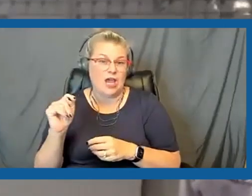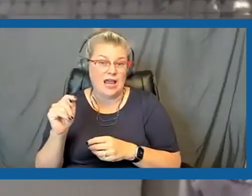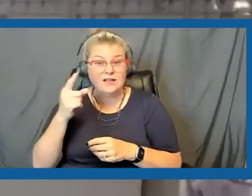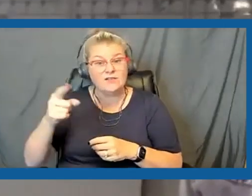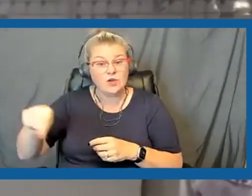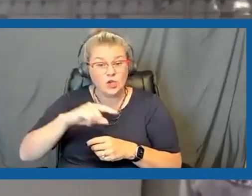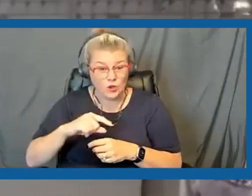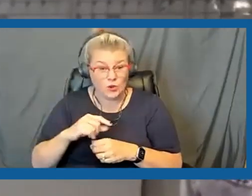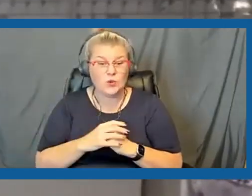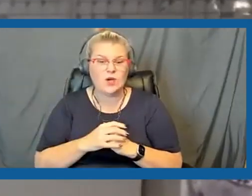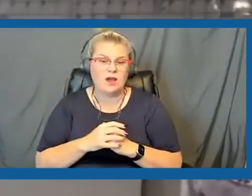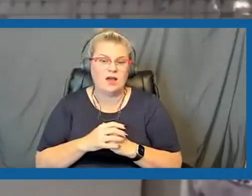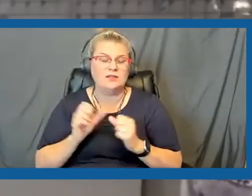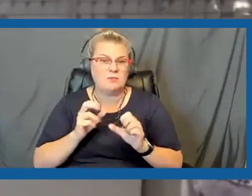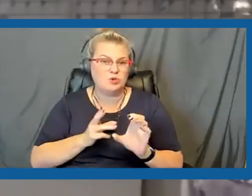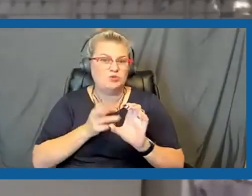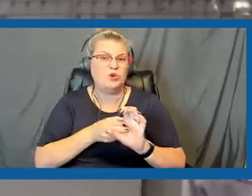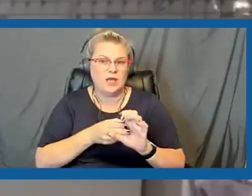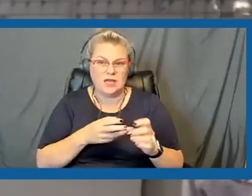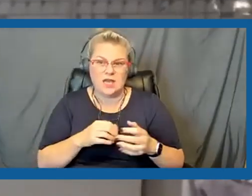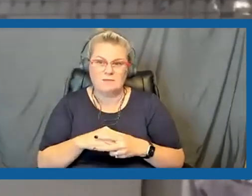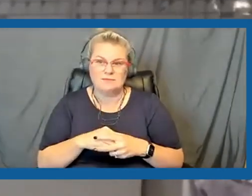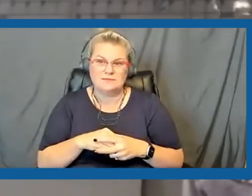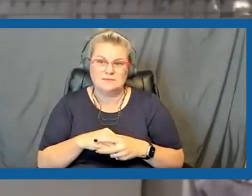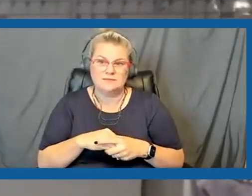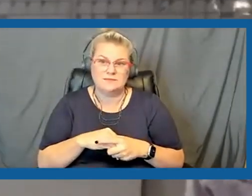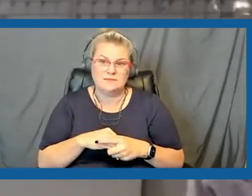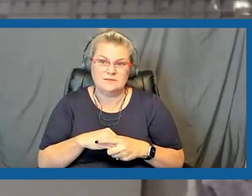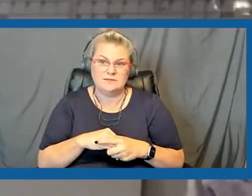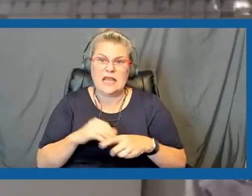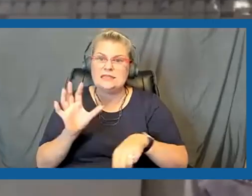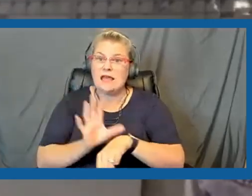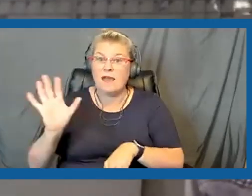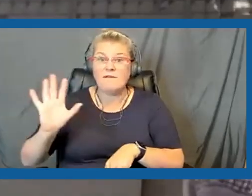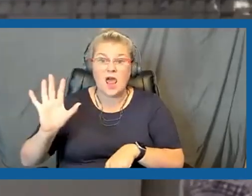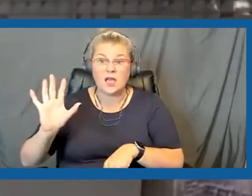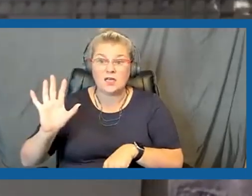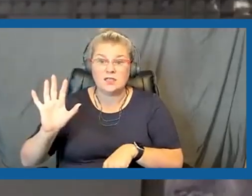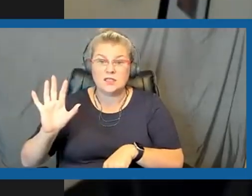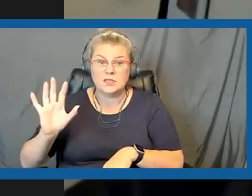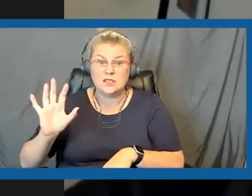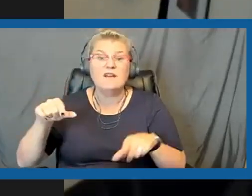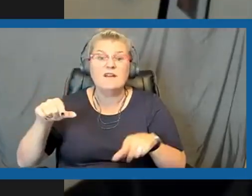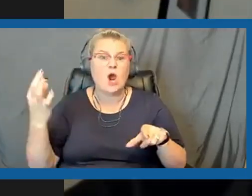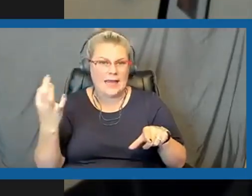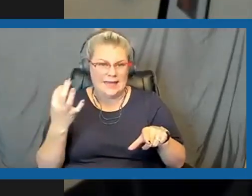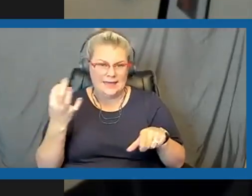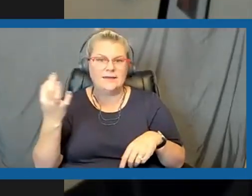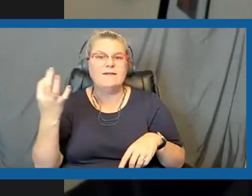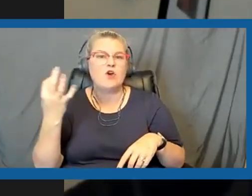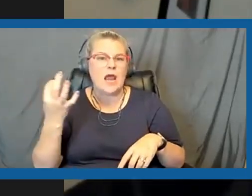you, Jody and Cranell, to join. It is at 5 p.m. What day is that?